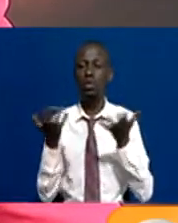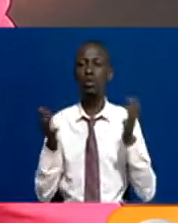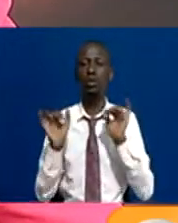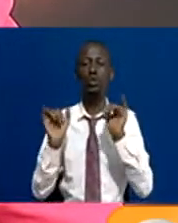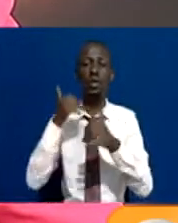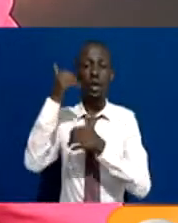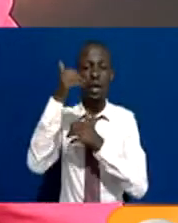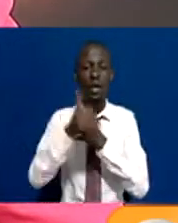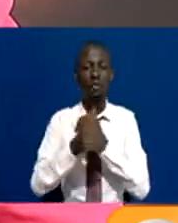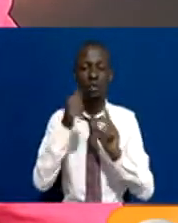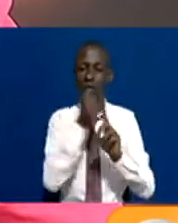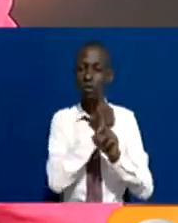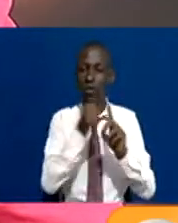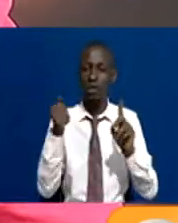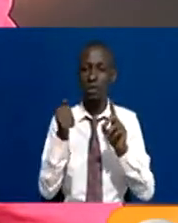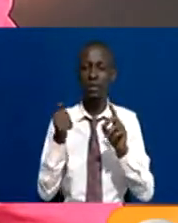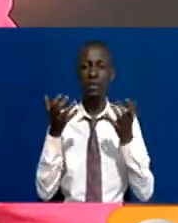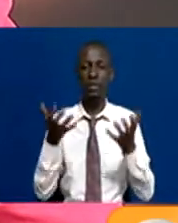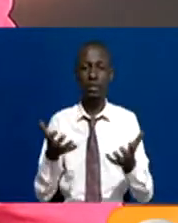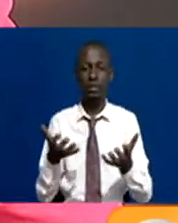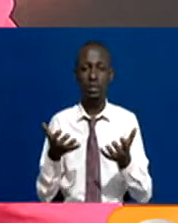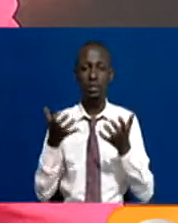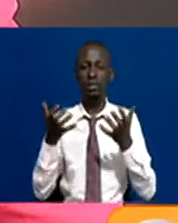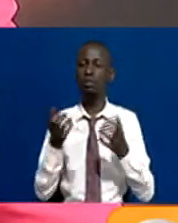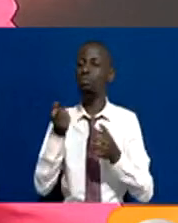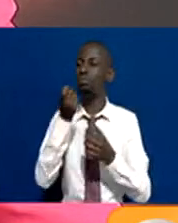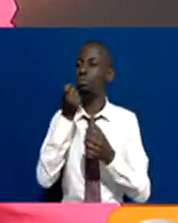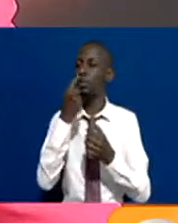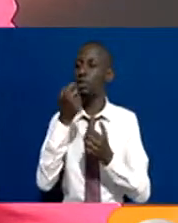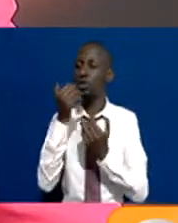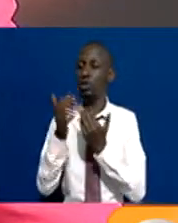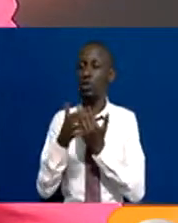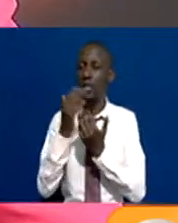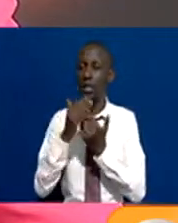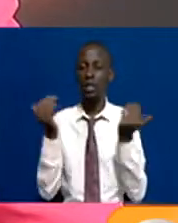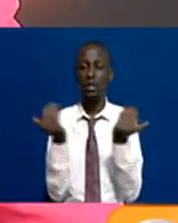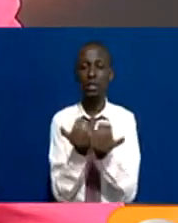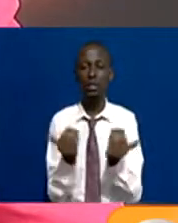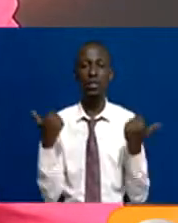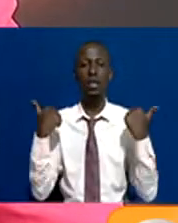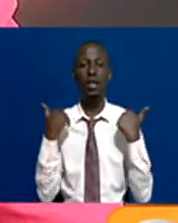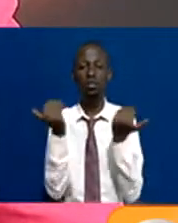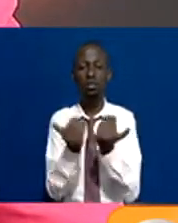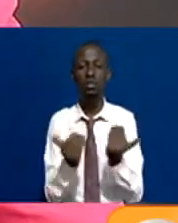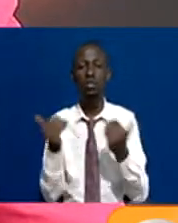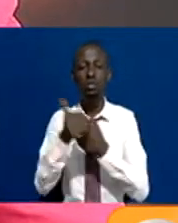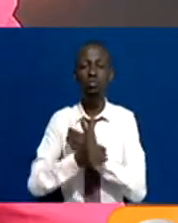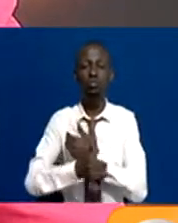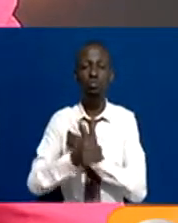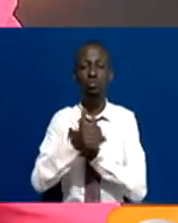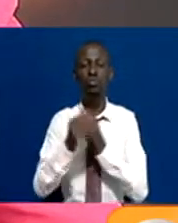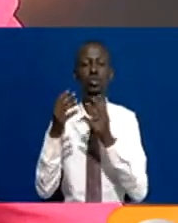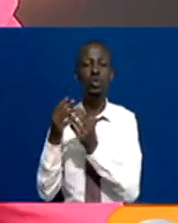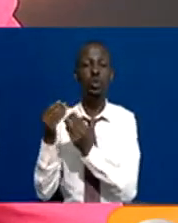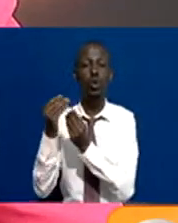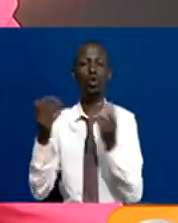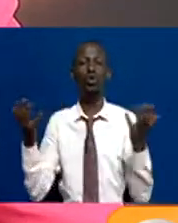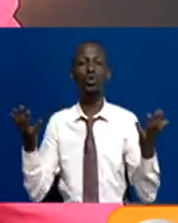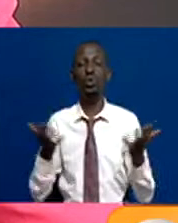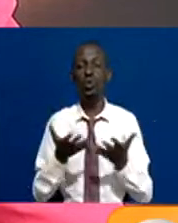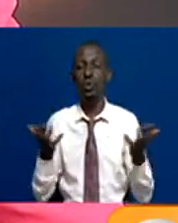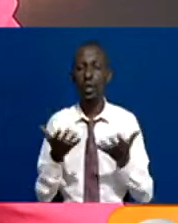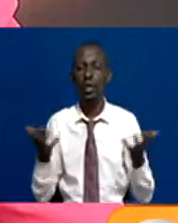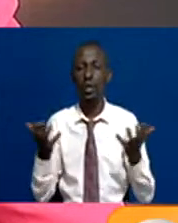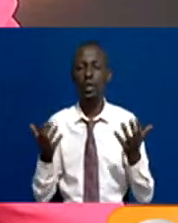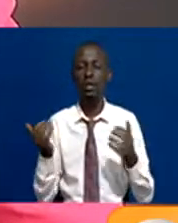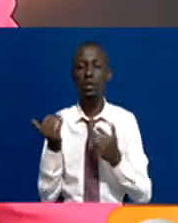about. They probably need continued medical care. They have children. Where are they going to go? So at what point then we need to